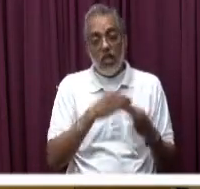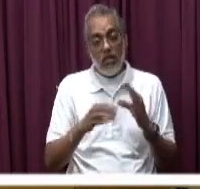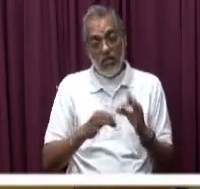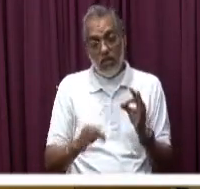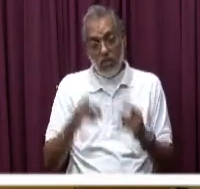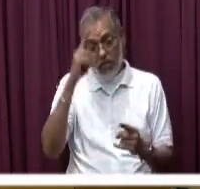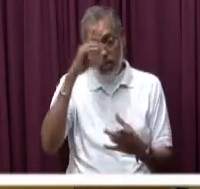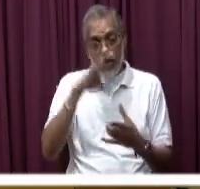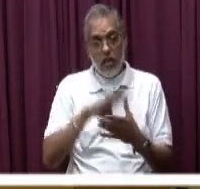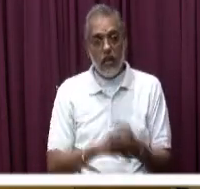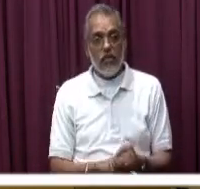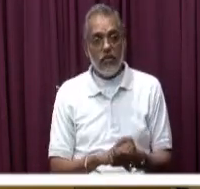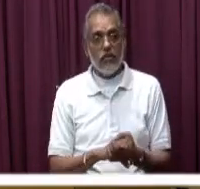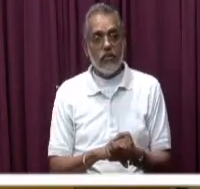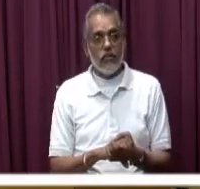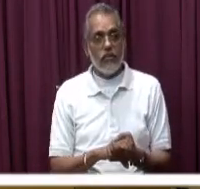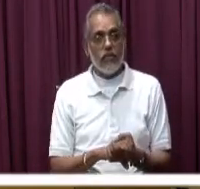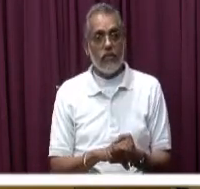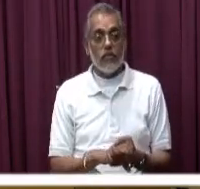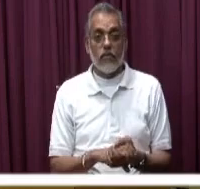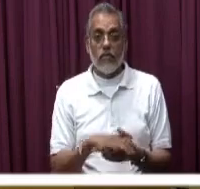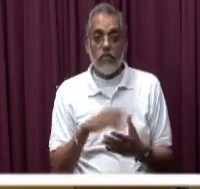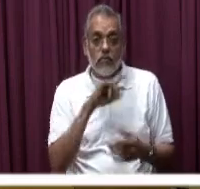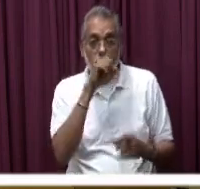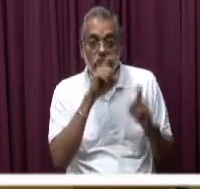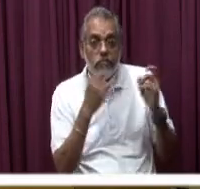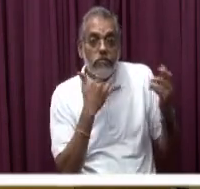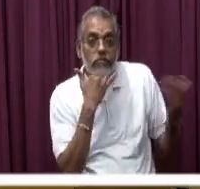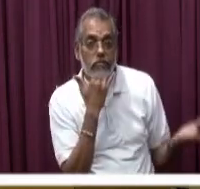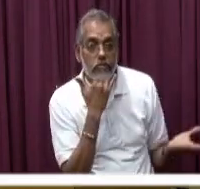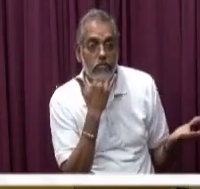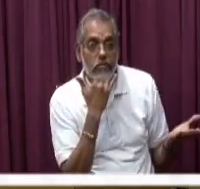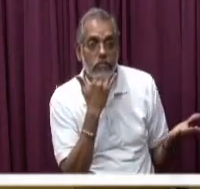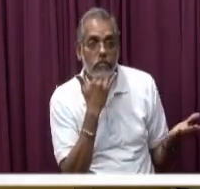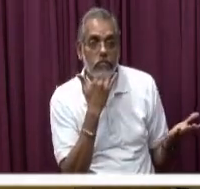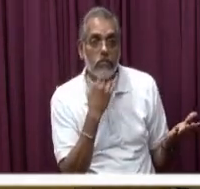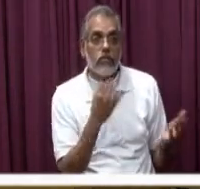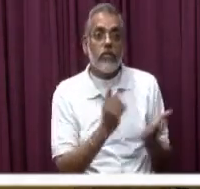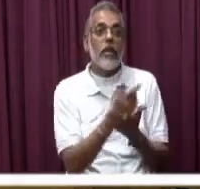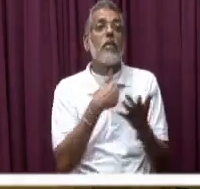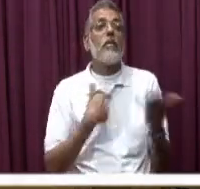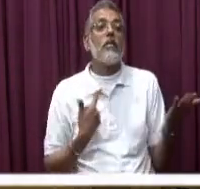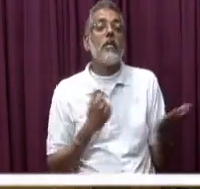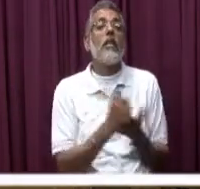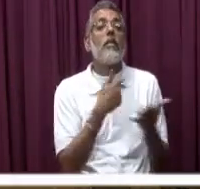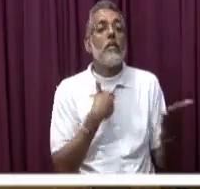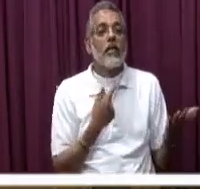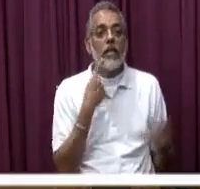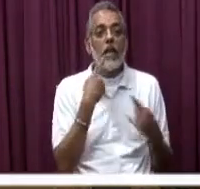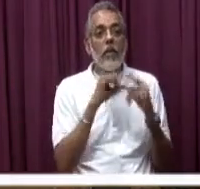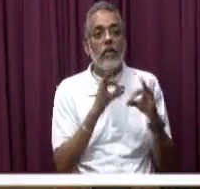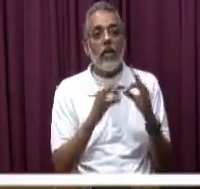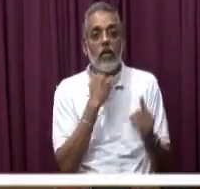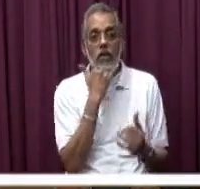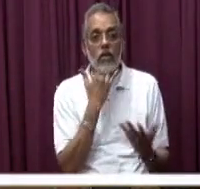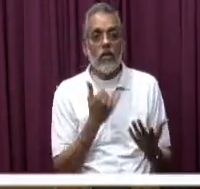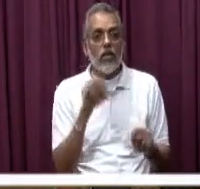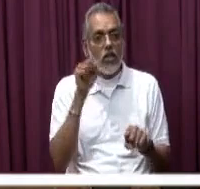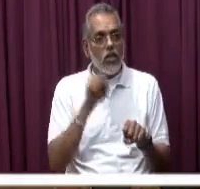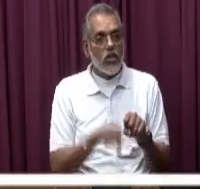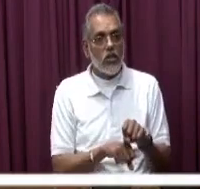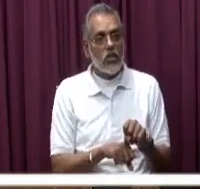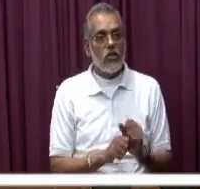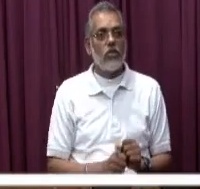believe. Am I wrong? Help me now. Help me. So the